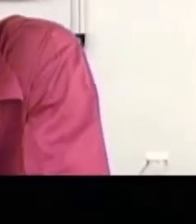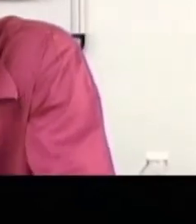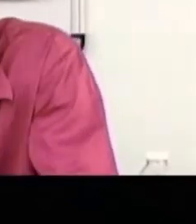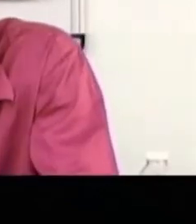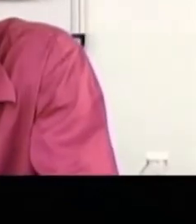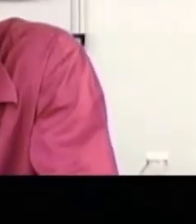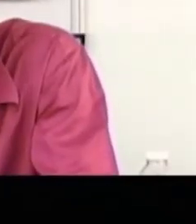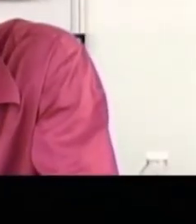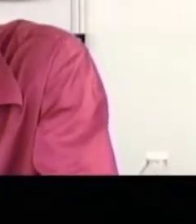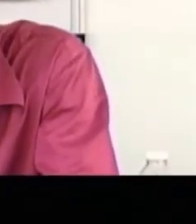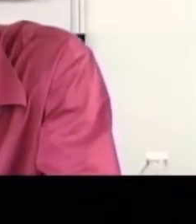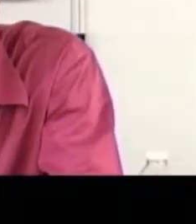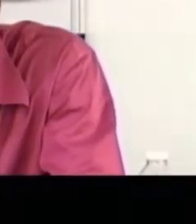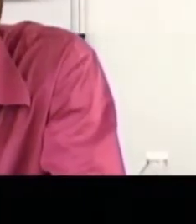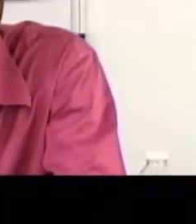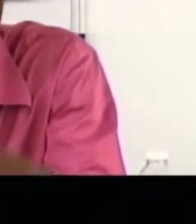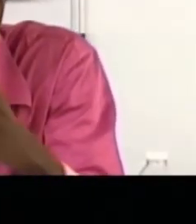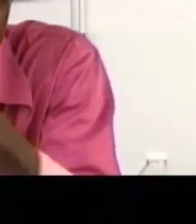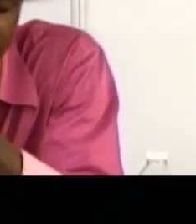work global distinction.